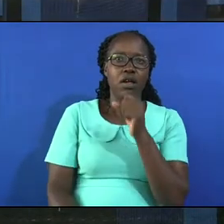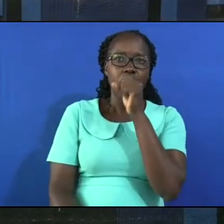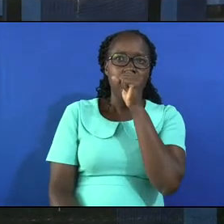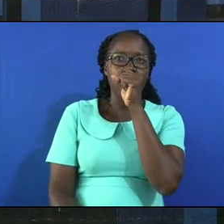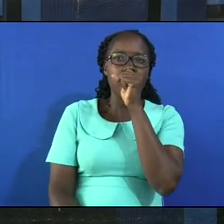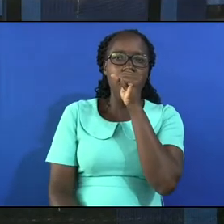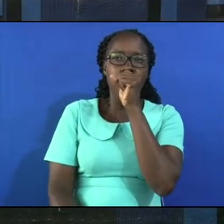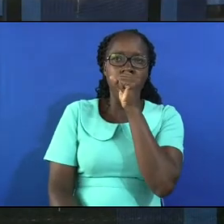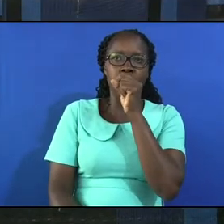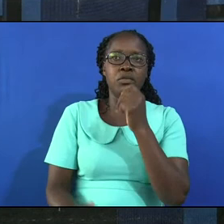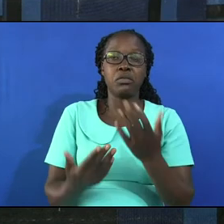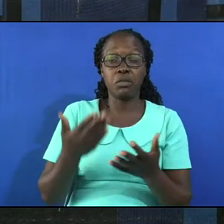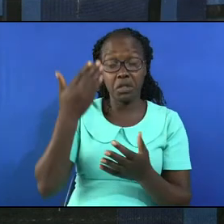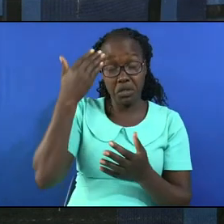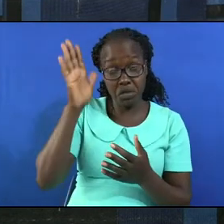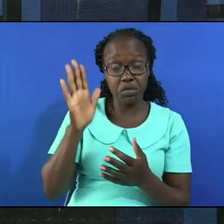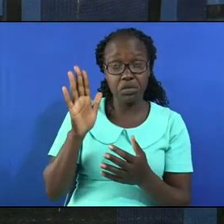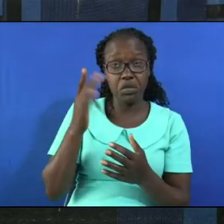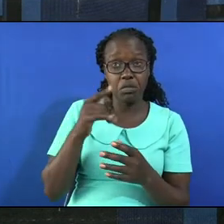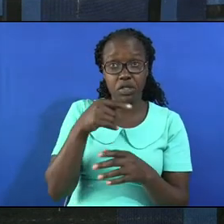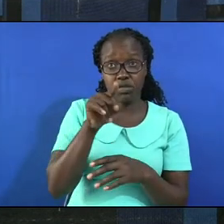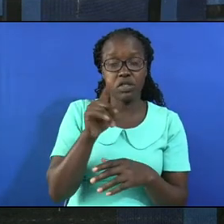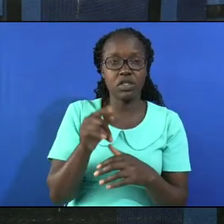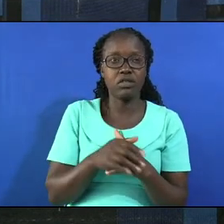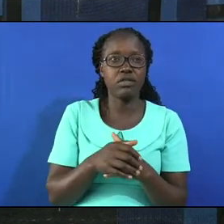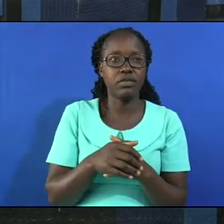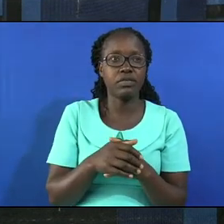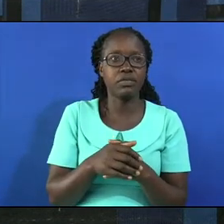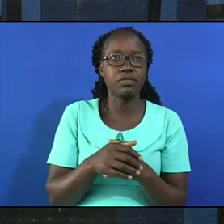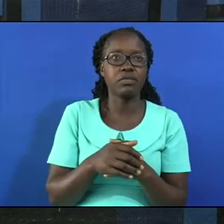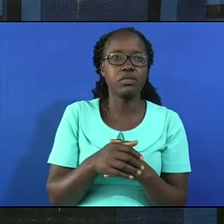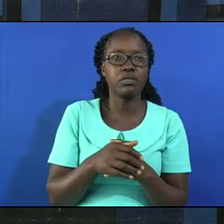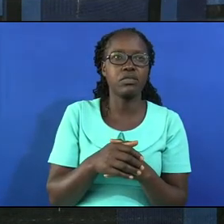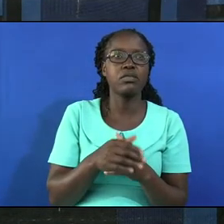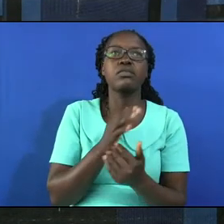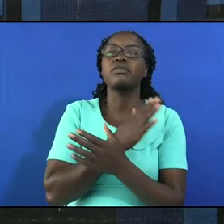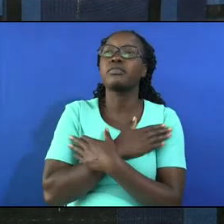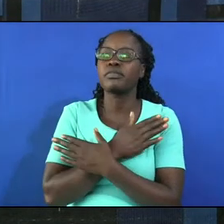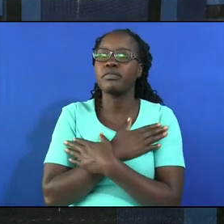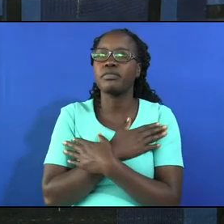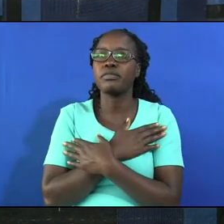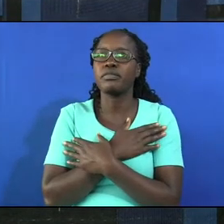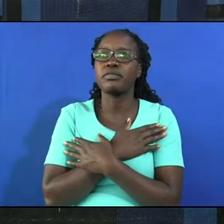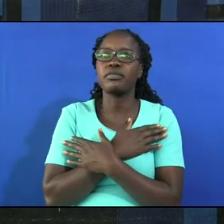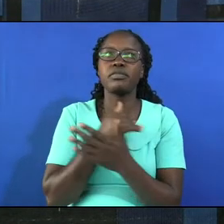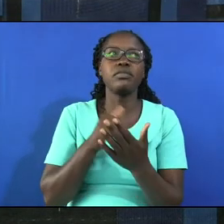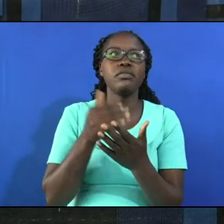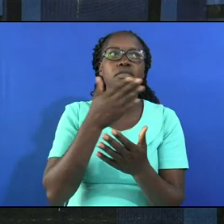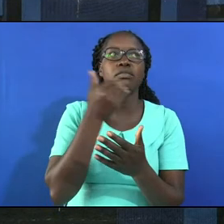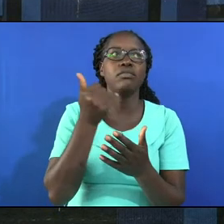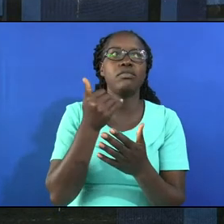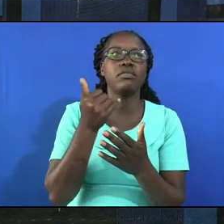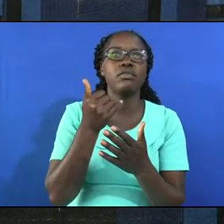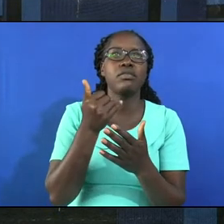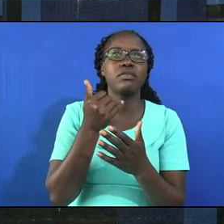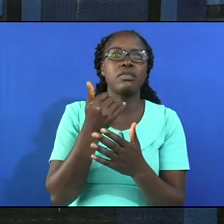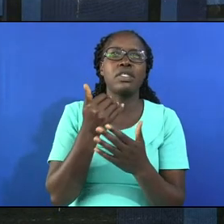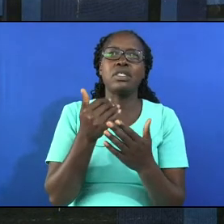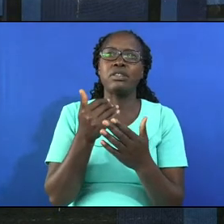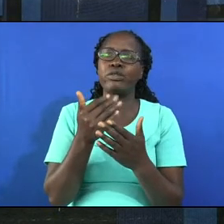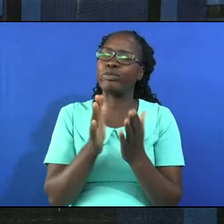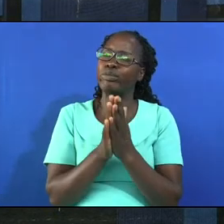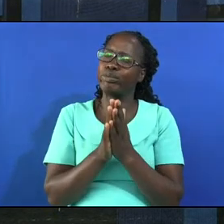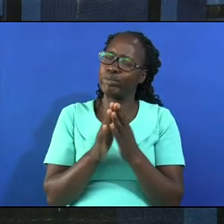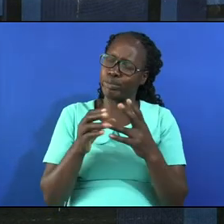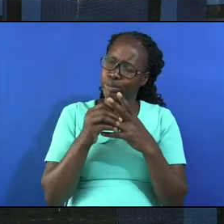We may not know, but we know. Let me tell you, friends, it is better to sever those